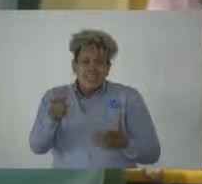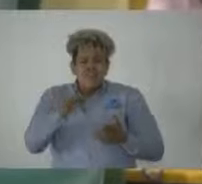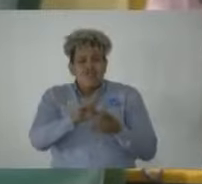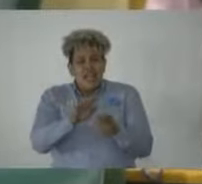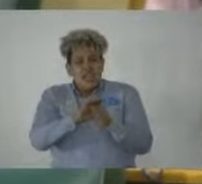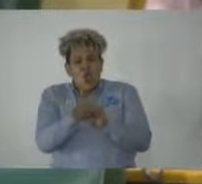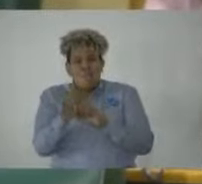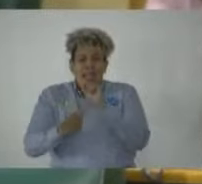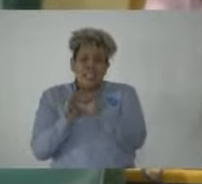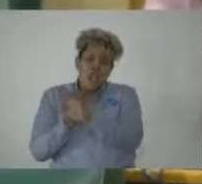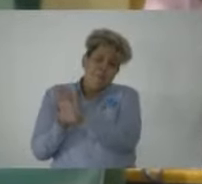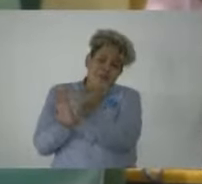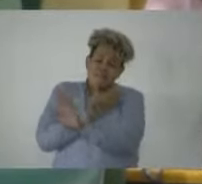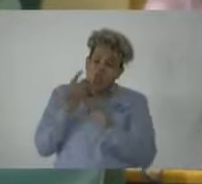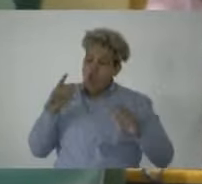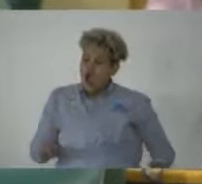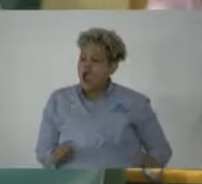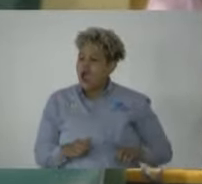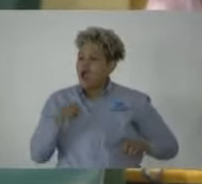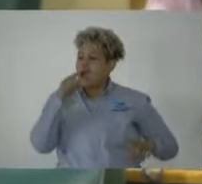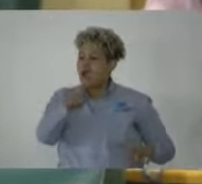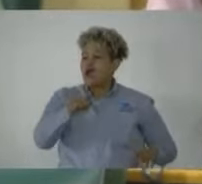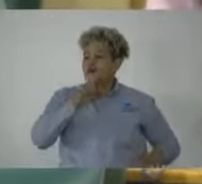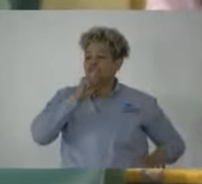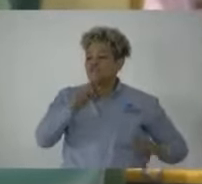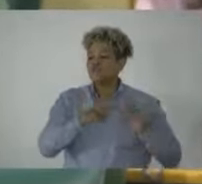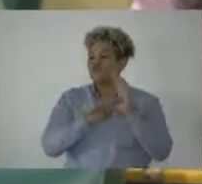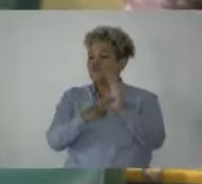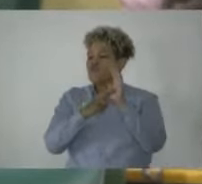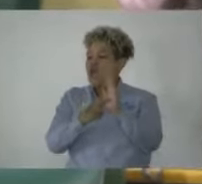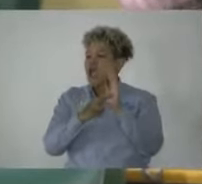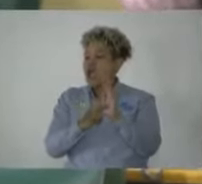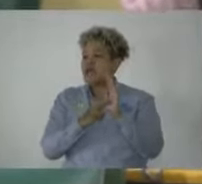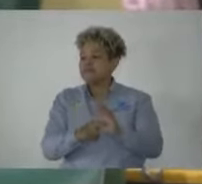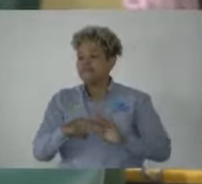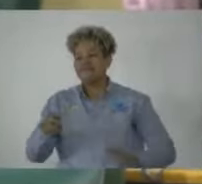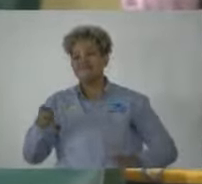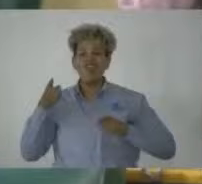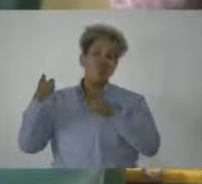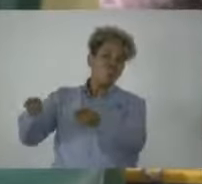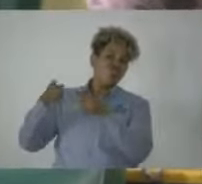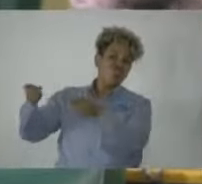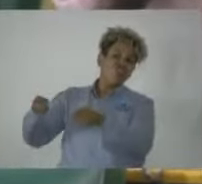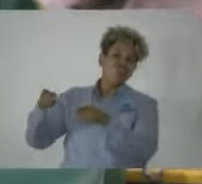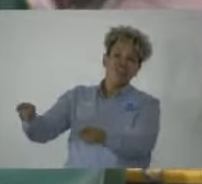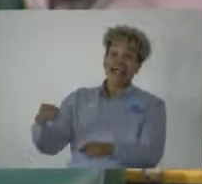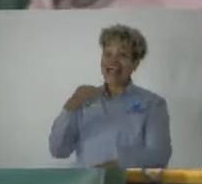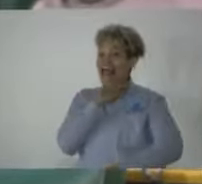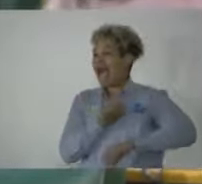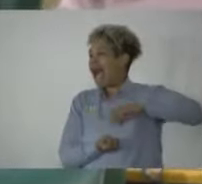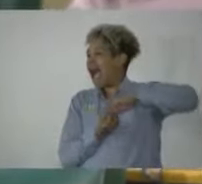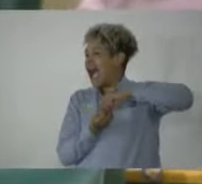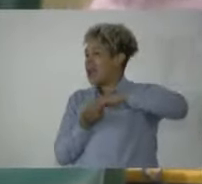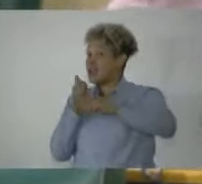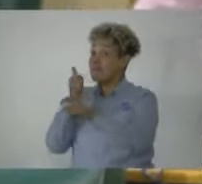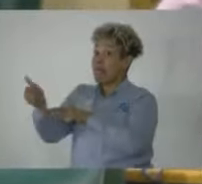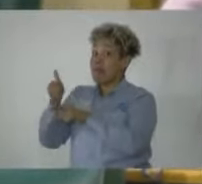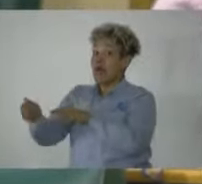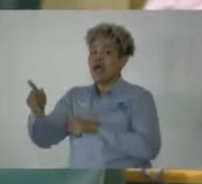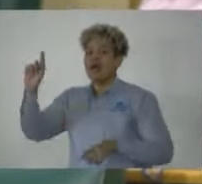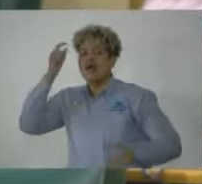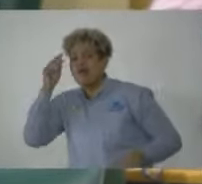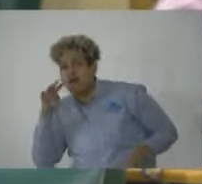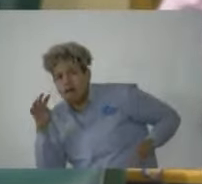and the years before, Madam Speaker, represents gaslighting by misleading the public into thinking